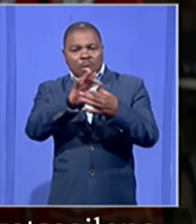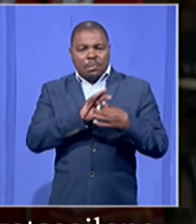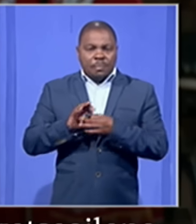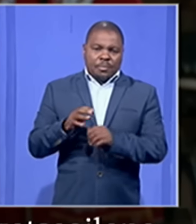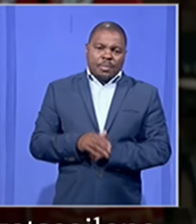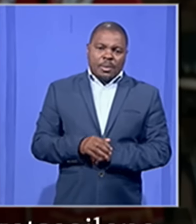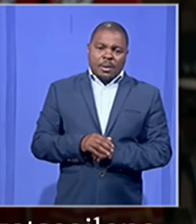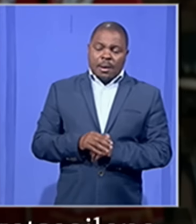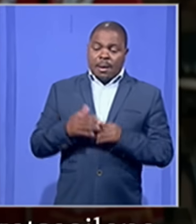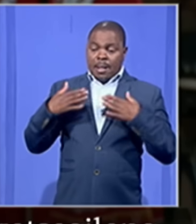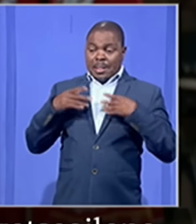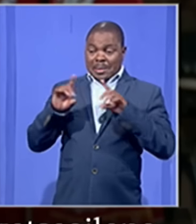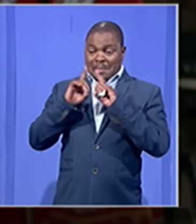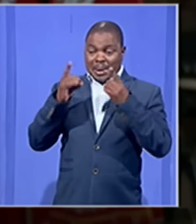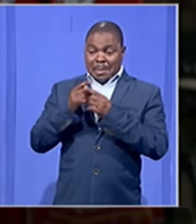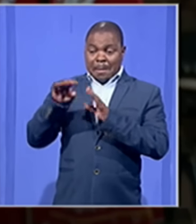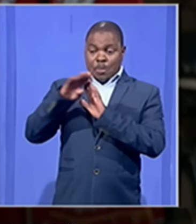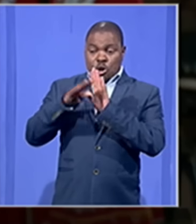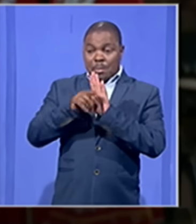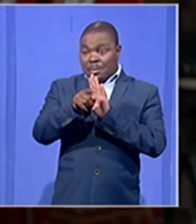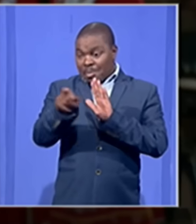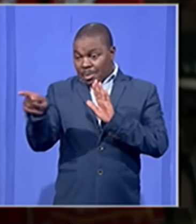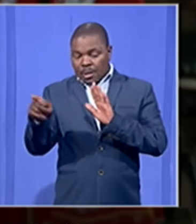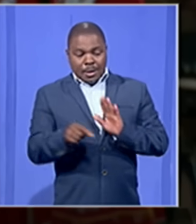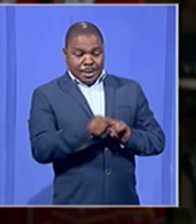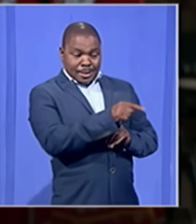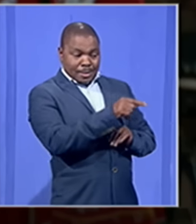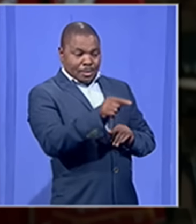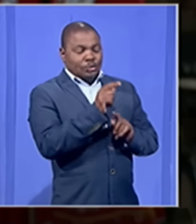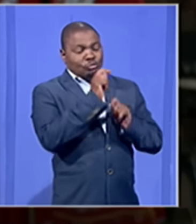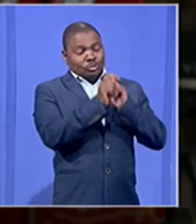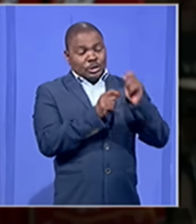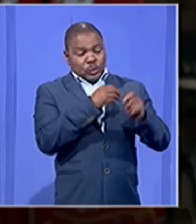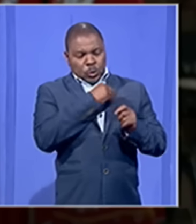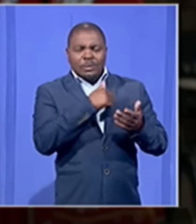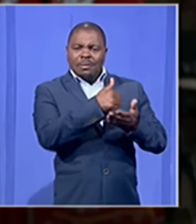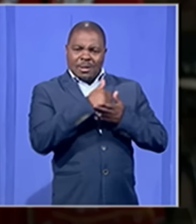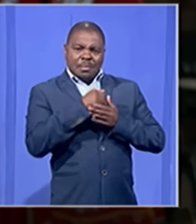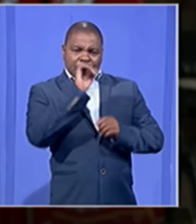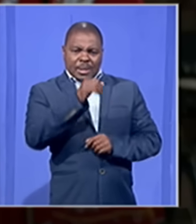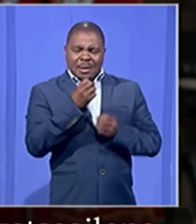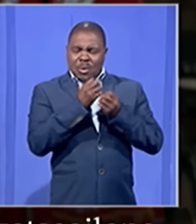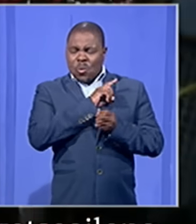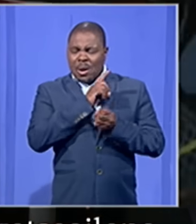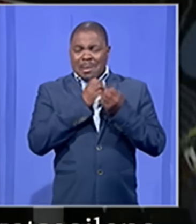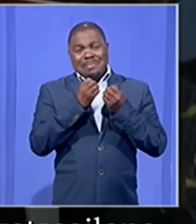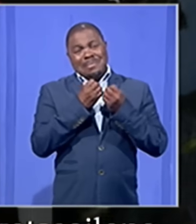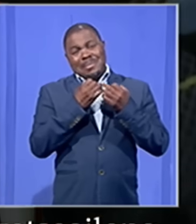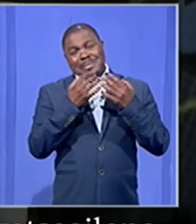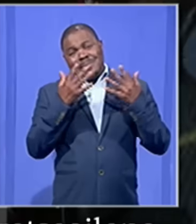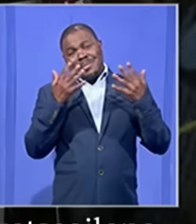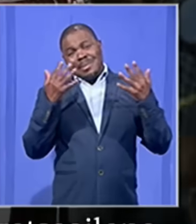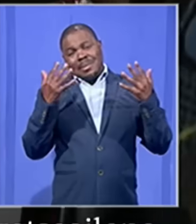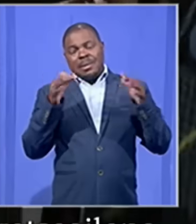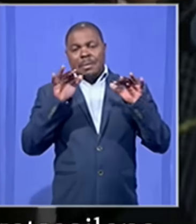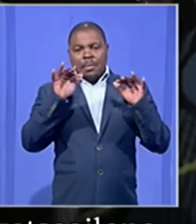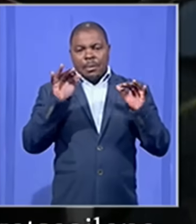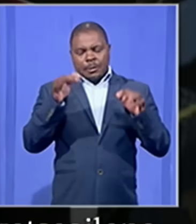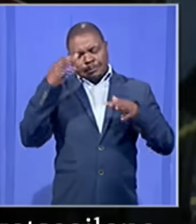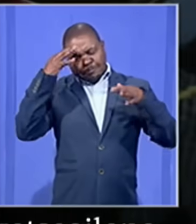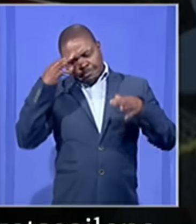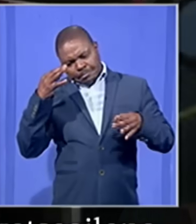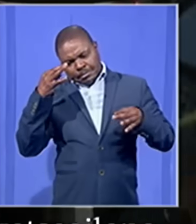la bophelo le tlang ka tsone dingaka tsa setso ba re thusa gobane ha o lebelela bontsi jwa batho ba tsaya tshwetso ya